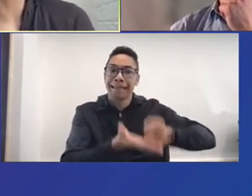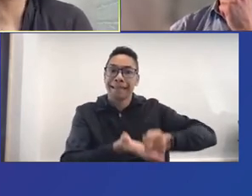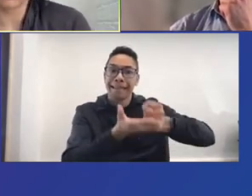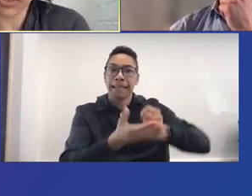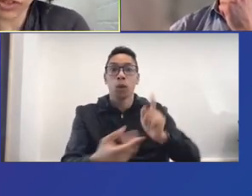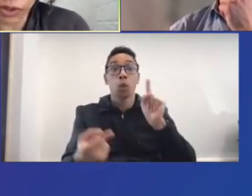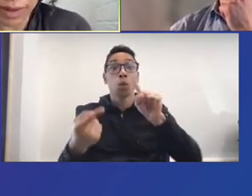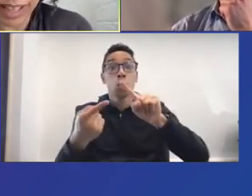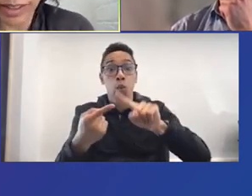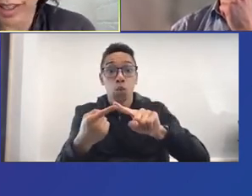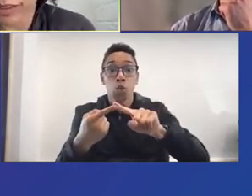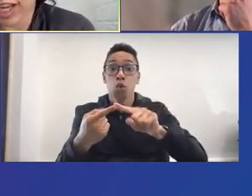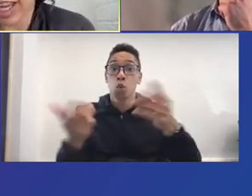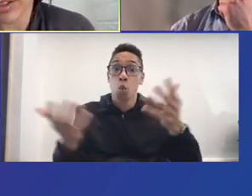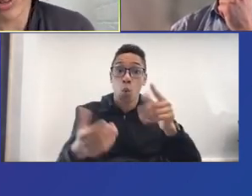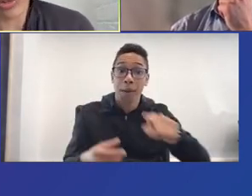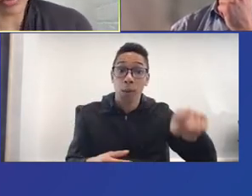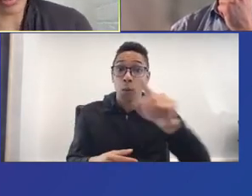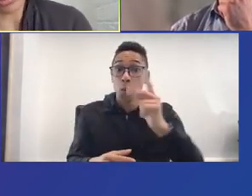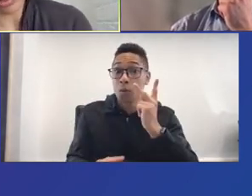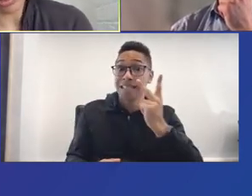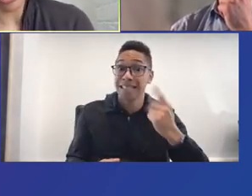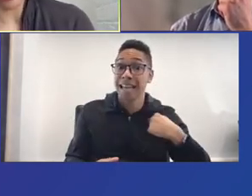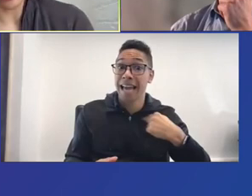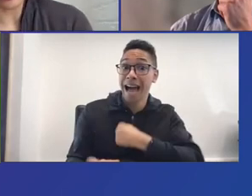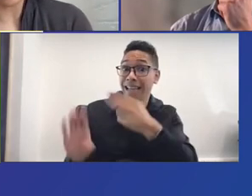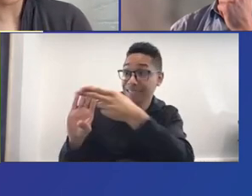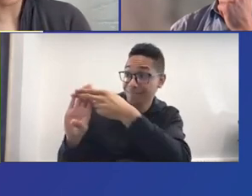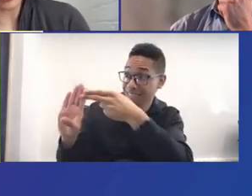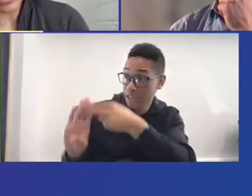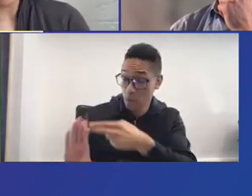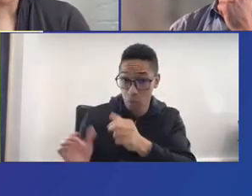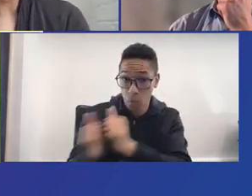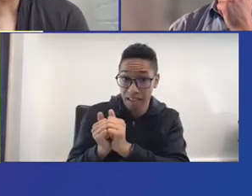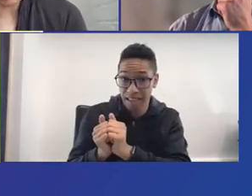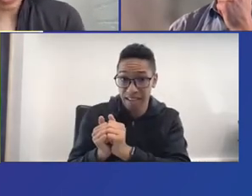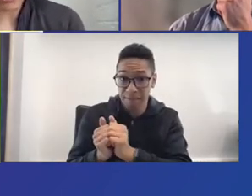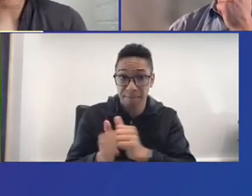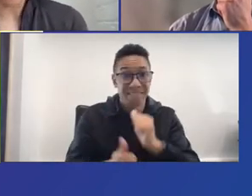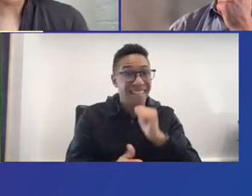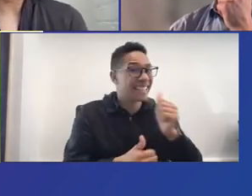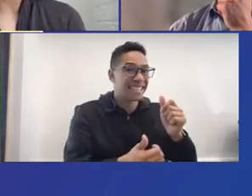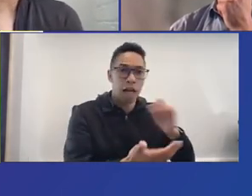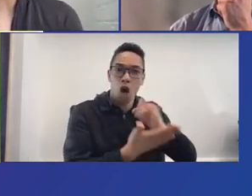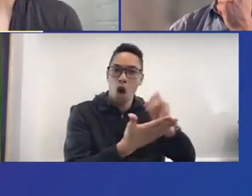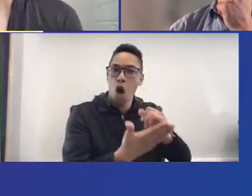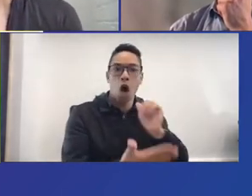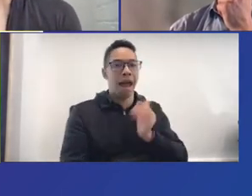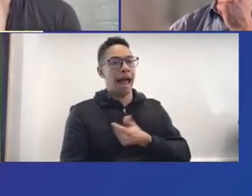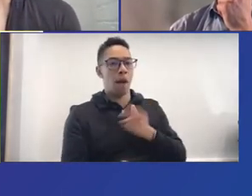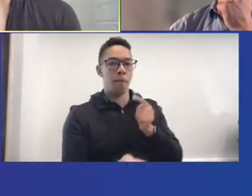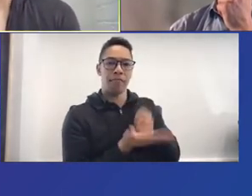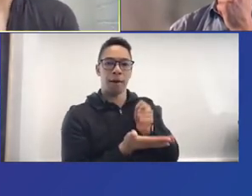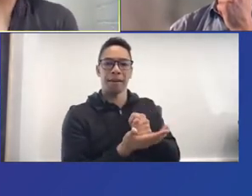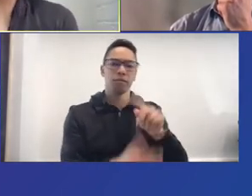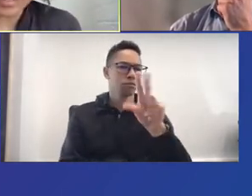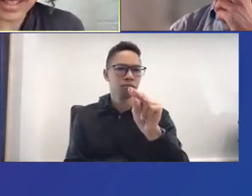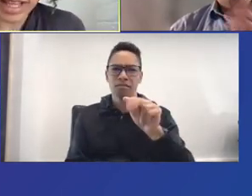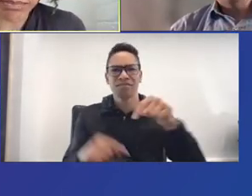to the conditions that you may see us diagnosed with. These are deep and held